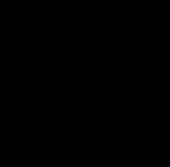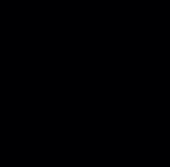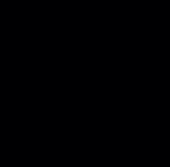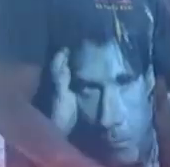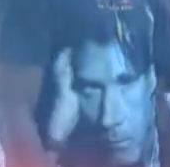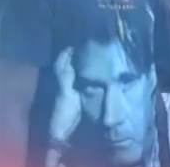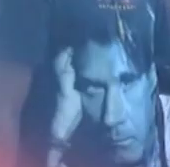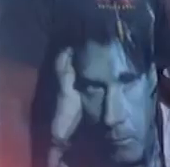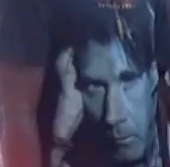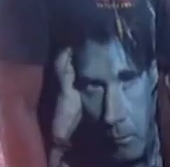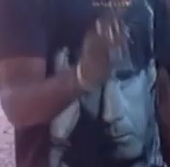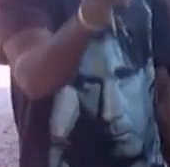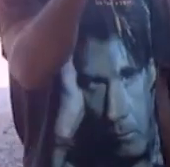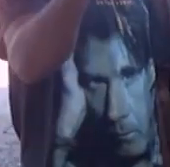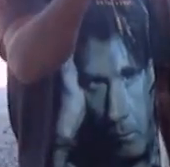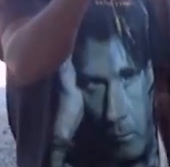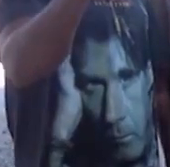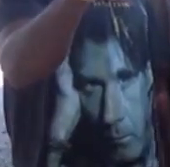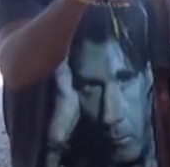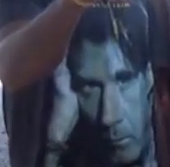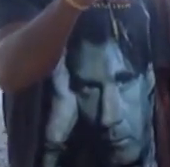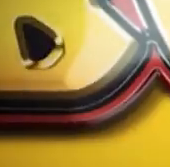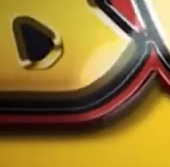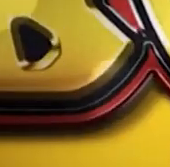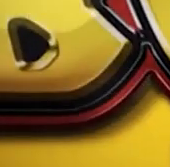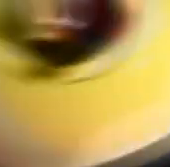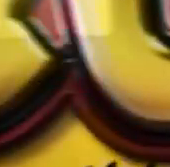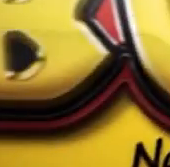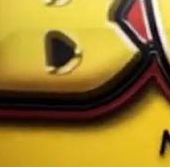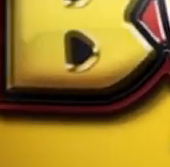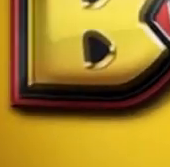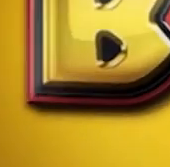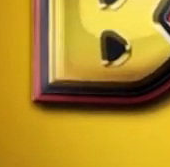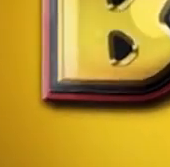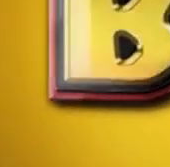Further outlook: cloudy periods with brief showers over the eastern parts and interior of the larger islands. Elsewhere, fine apart from isolated afternoon